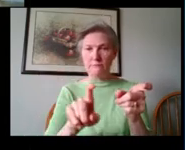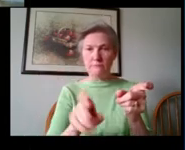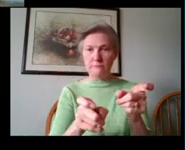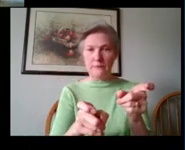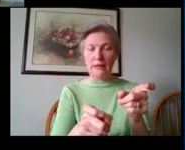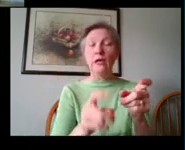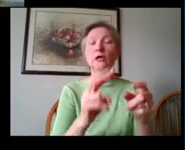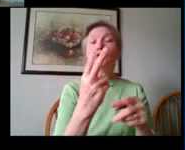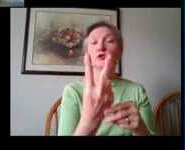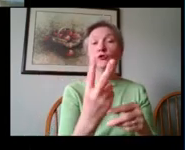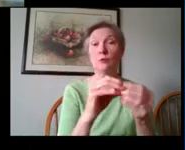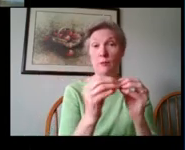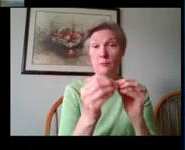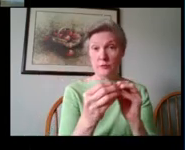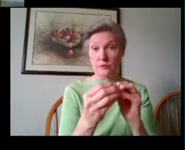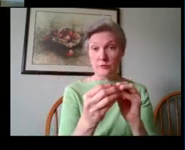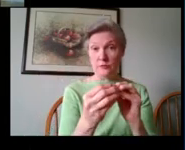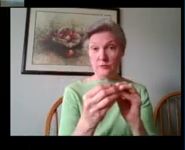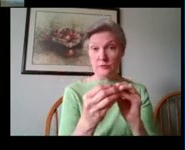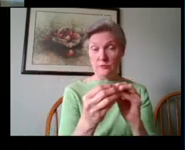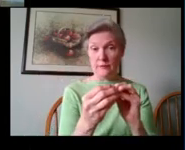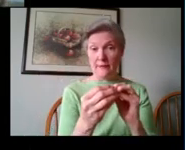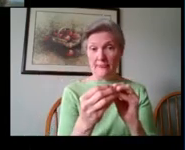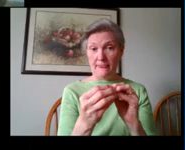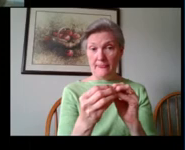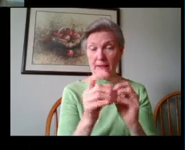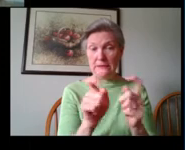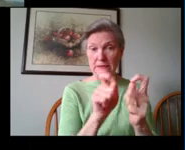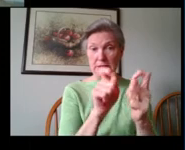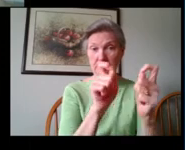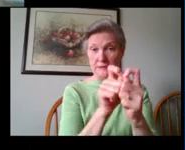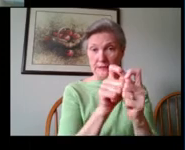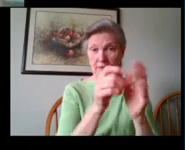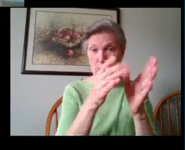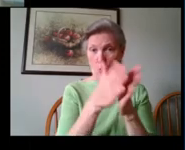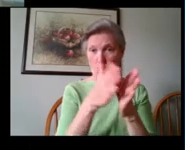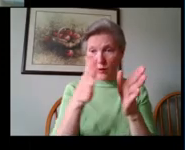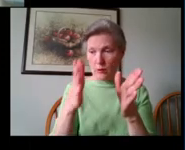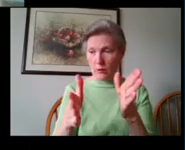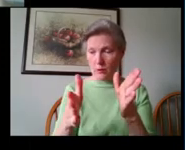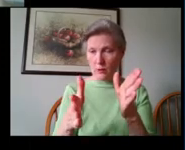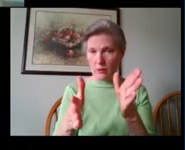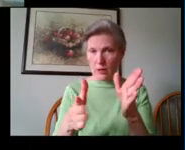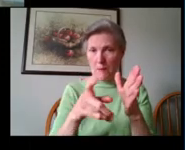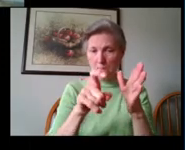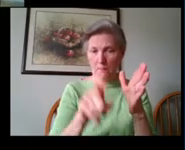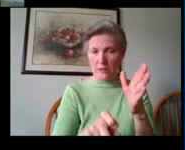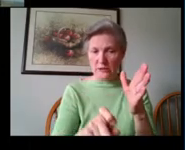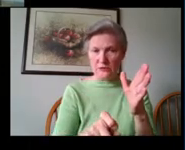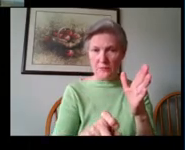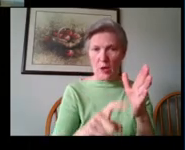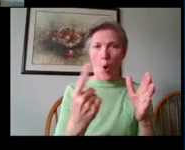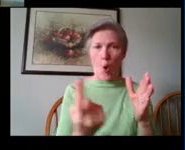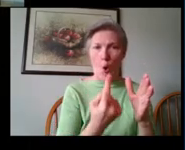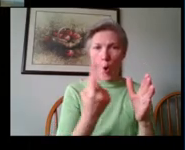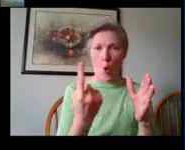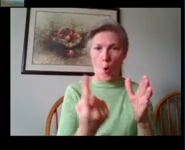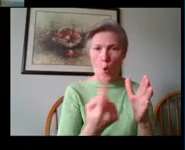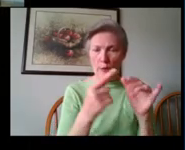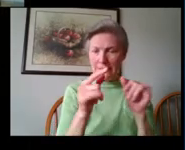of 2 numbers that are listed in a very specific order. The specific order that they go in is always,